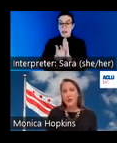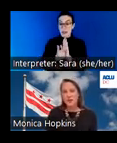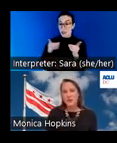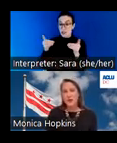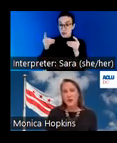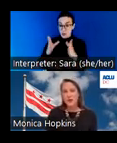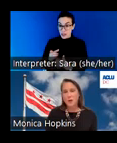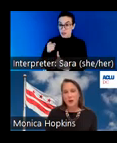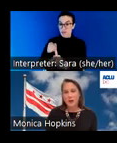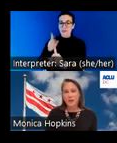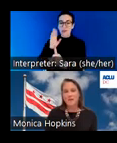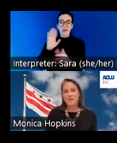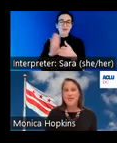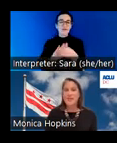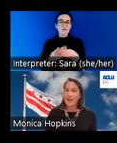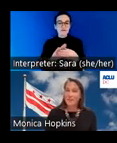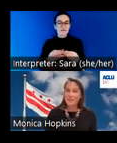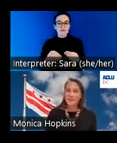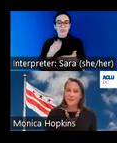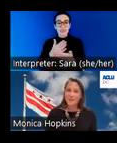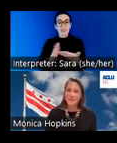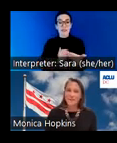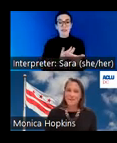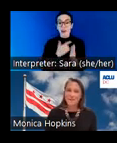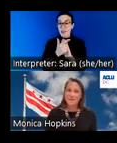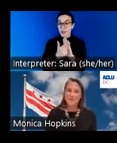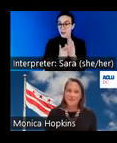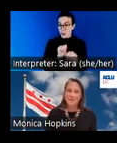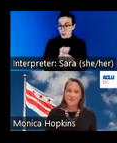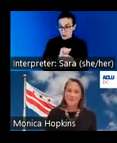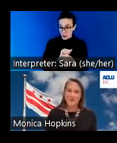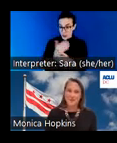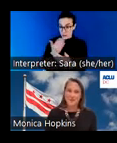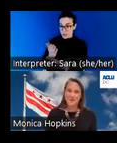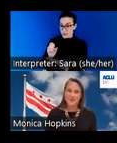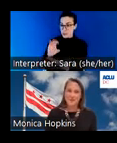tell you about some of our legal work. Scott?